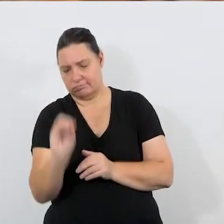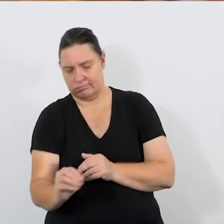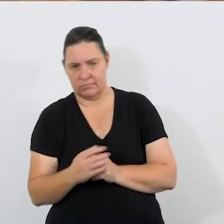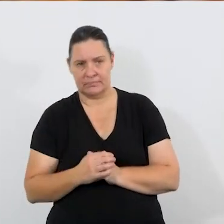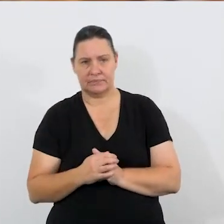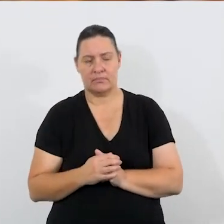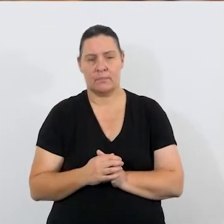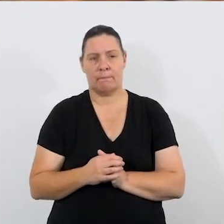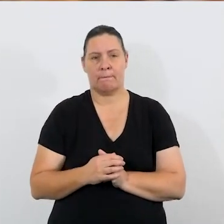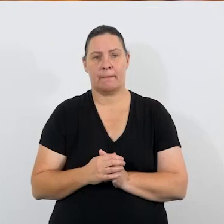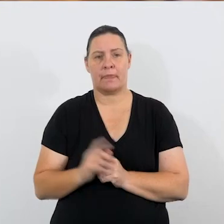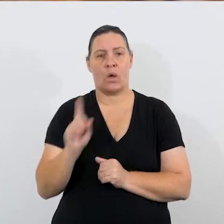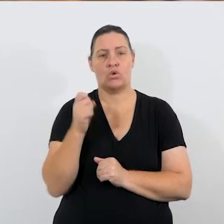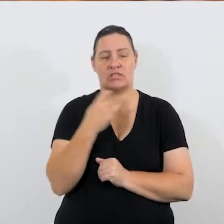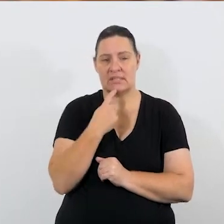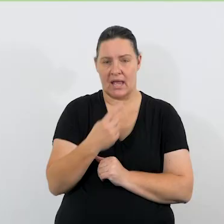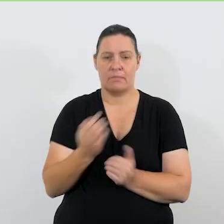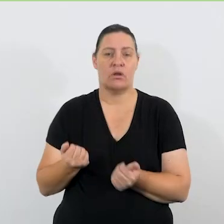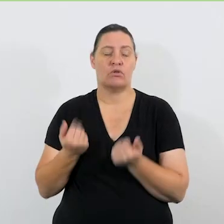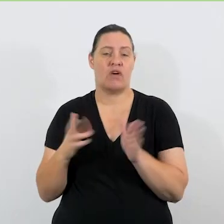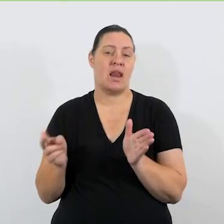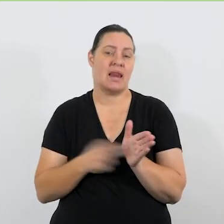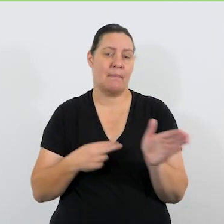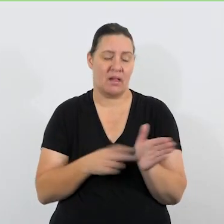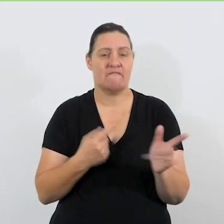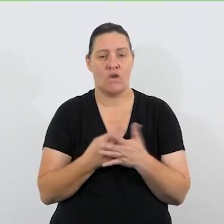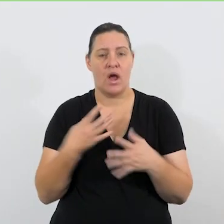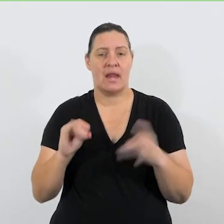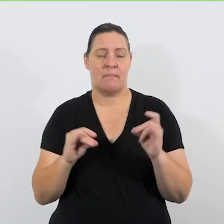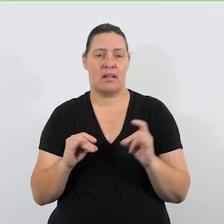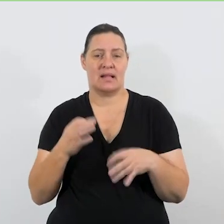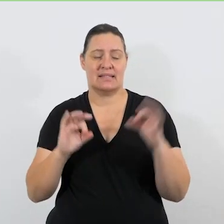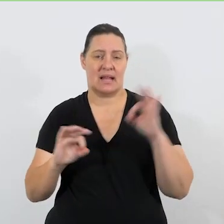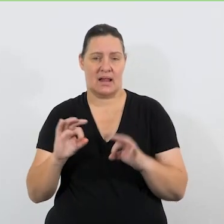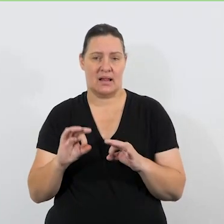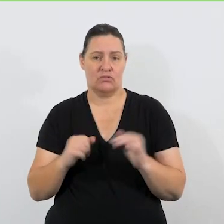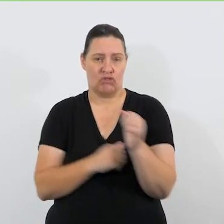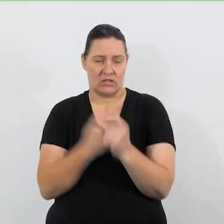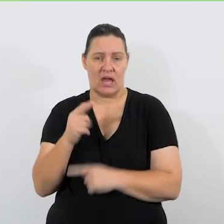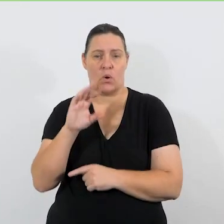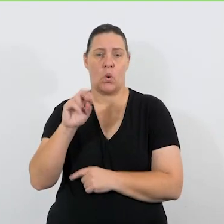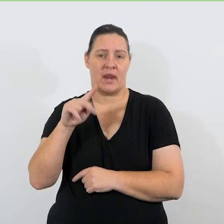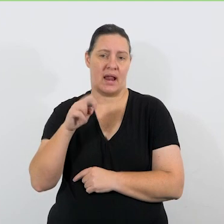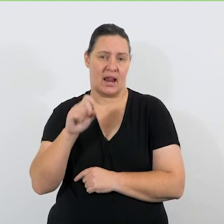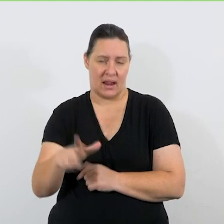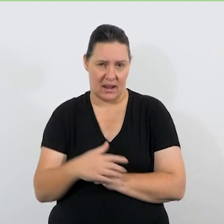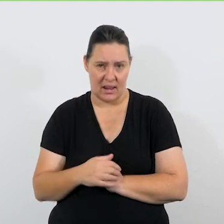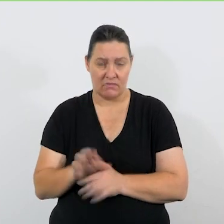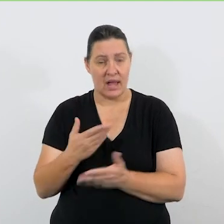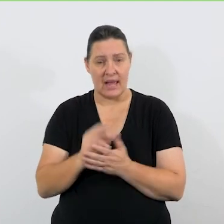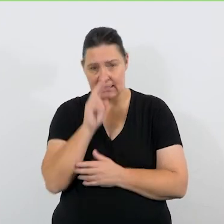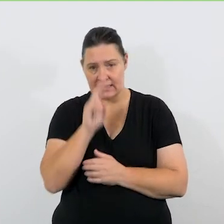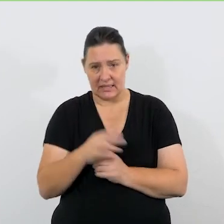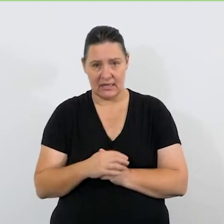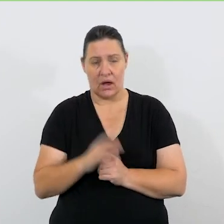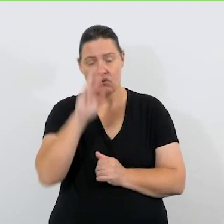this. Our question says we need to provide labels for the animal cell structure and organelles. So as you can